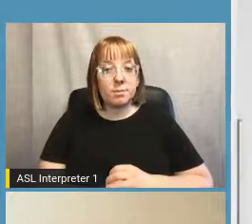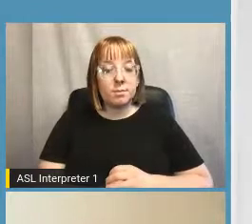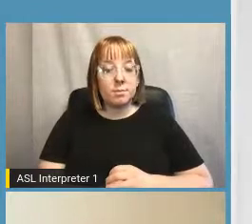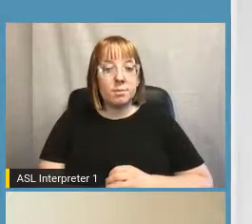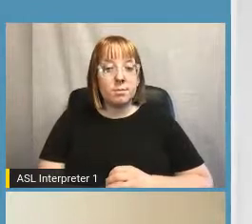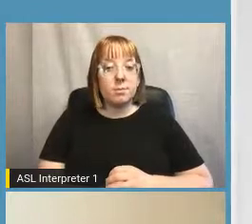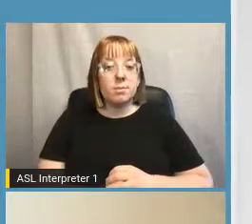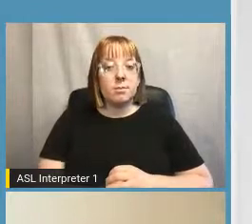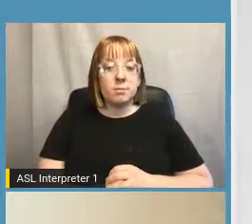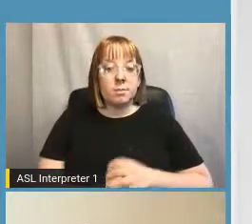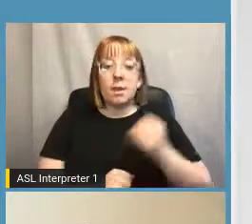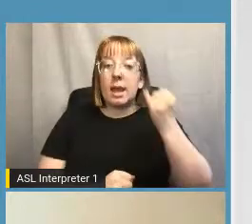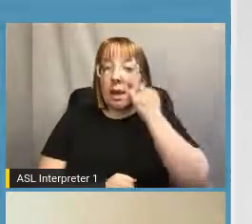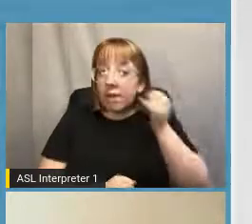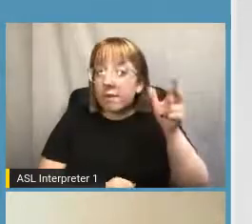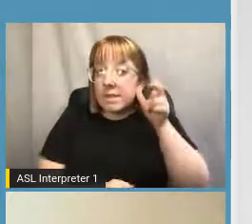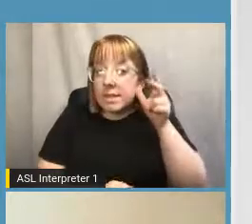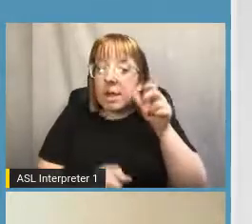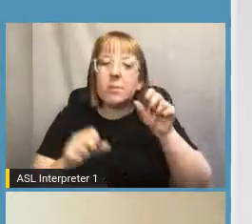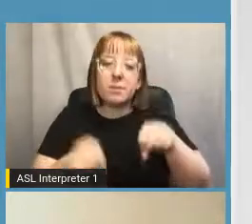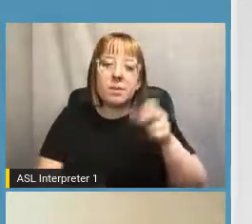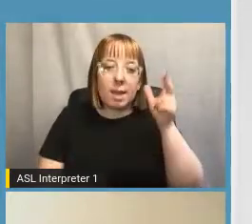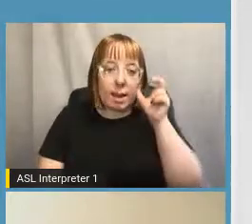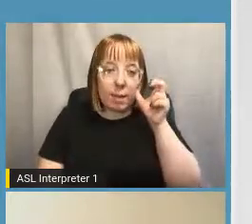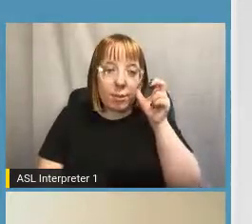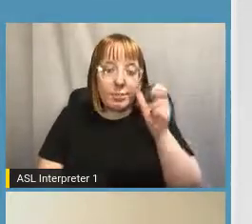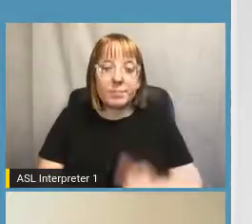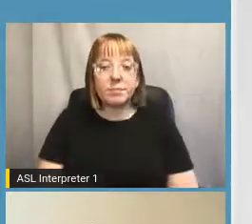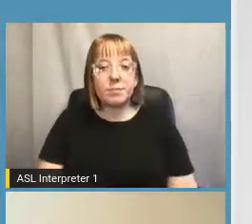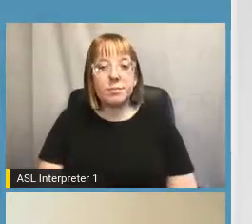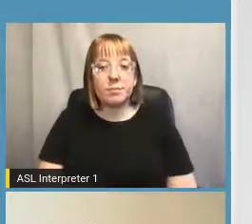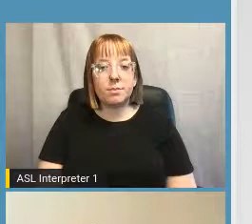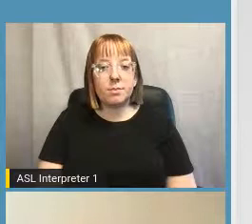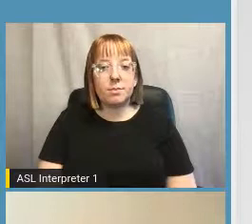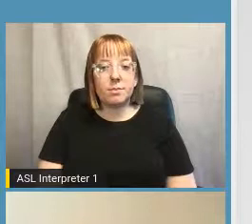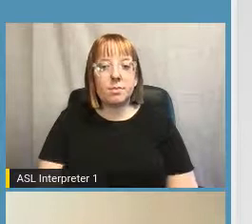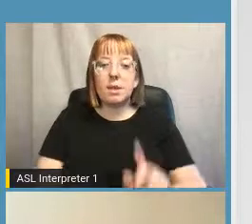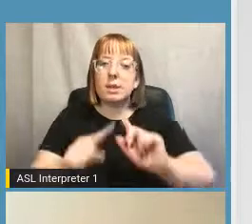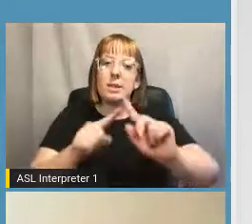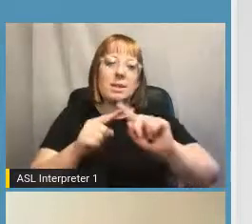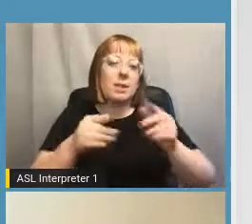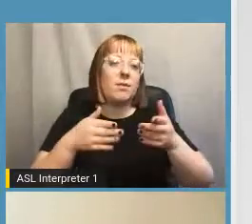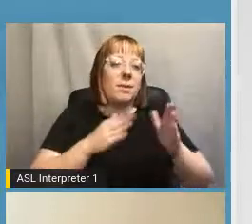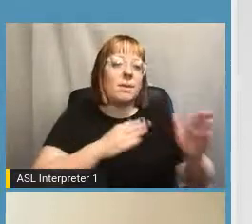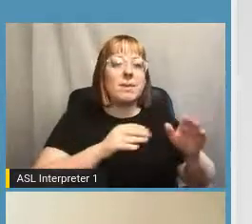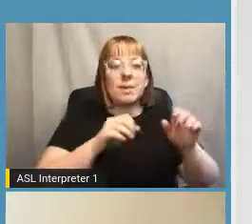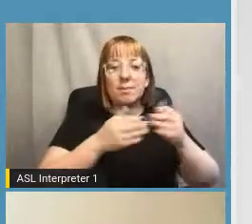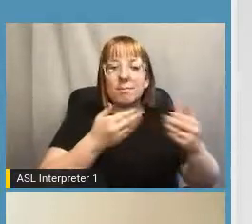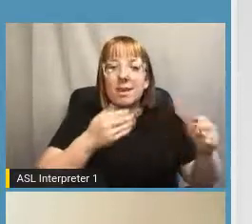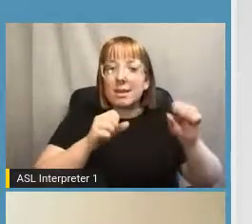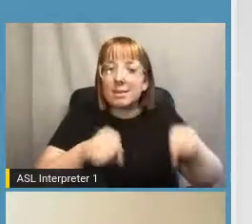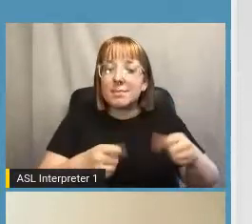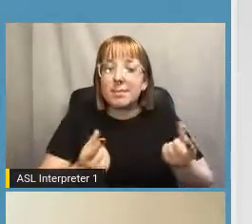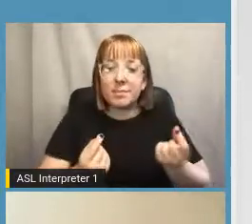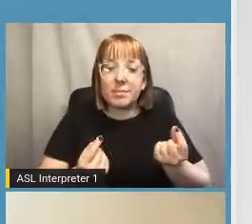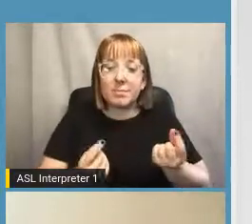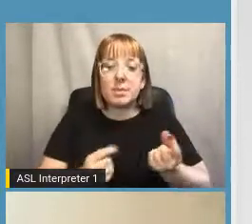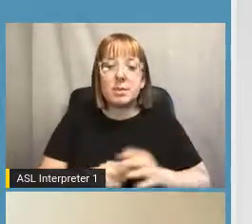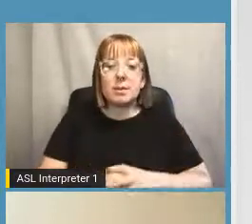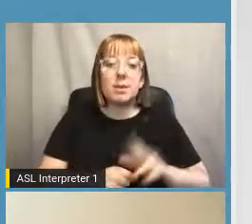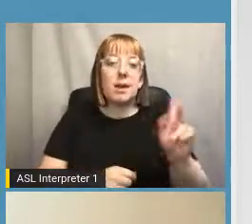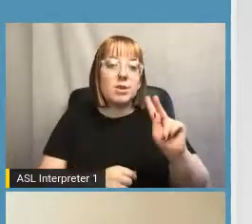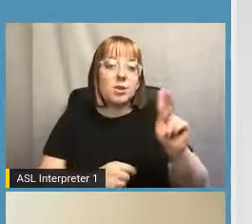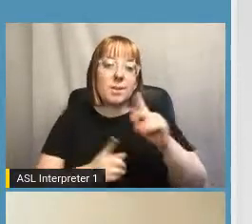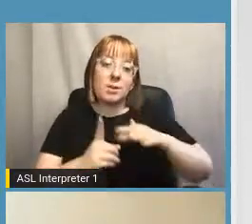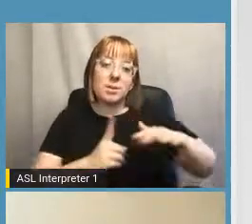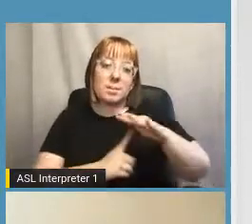And then if there was sound, you would hear the sound as well. So all these are different things you could do. So this is Kunst Matrix. There are other spaces similar to this